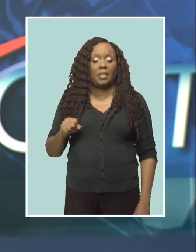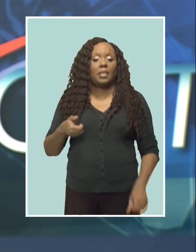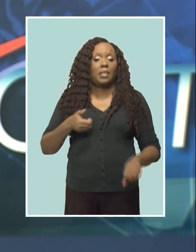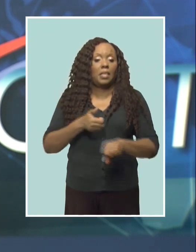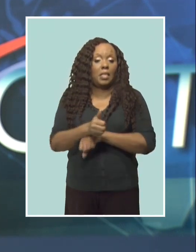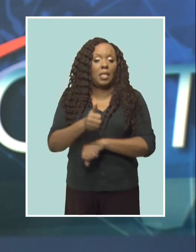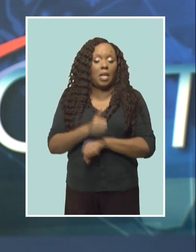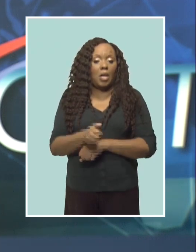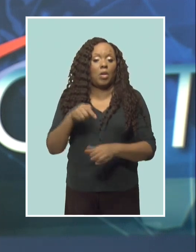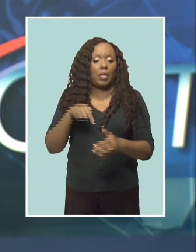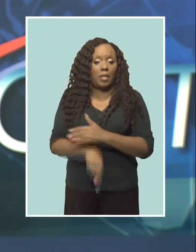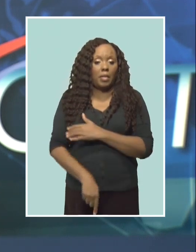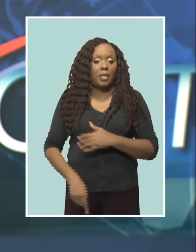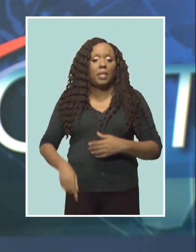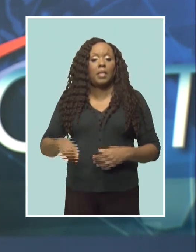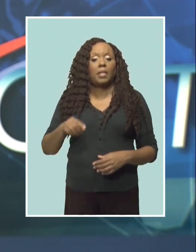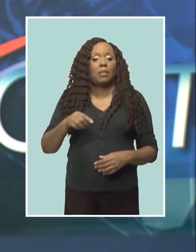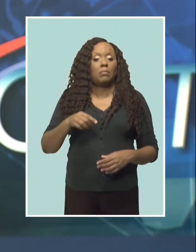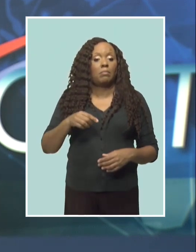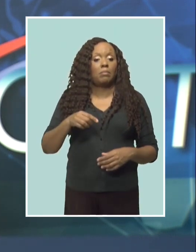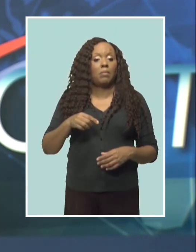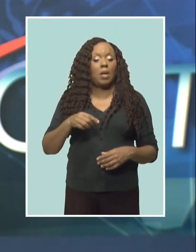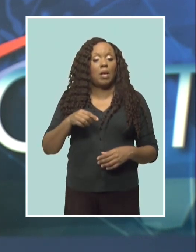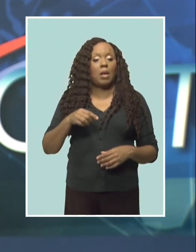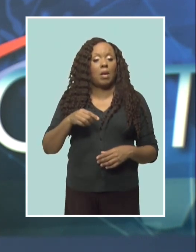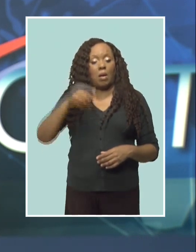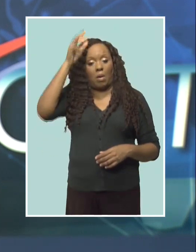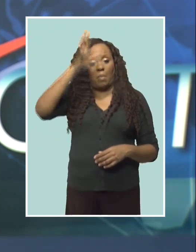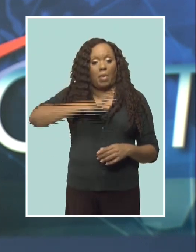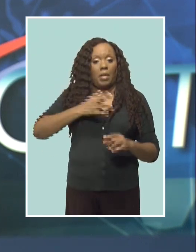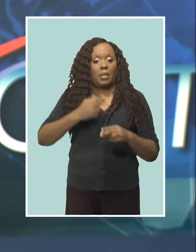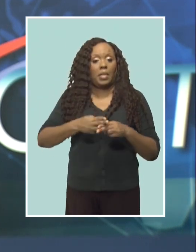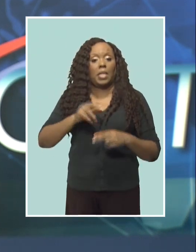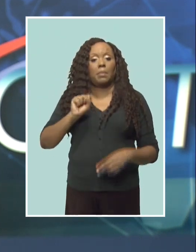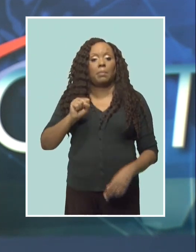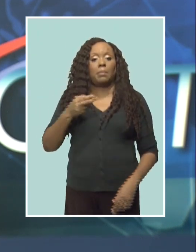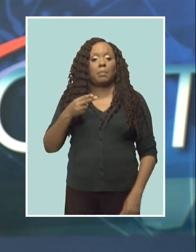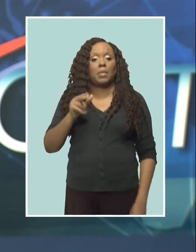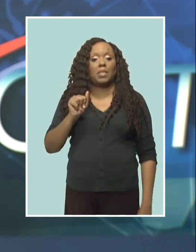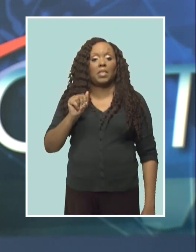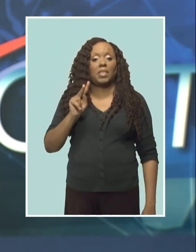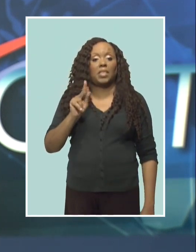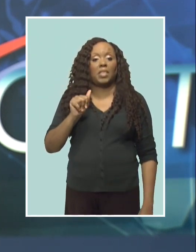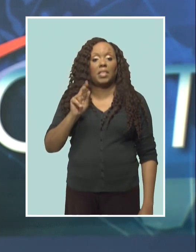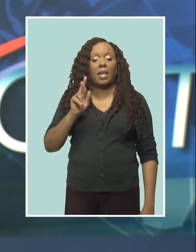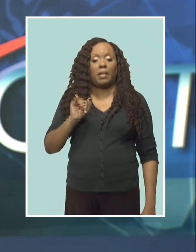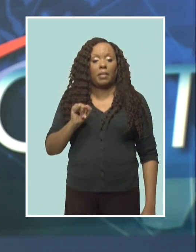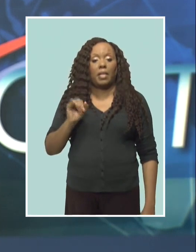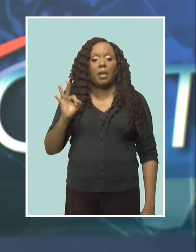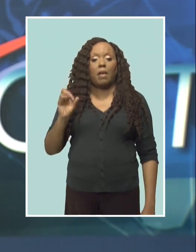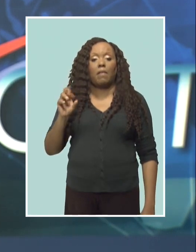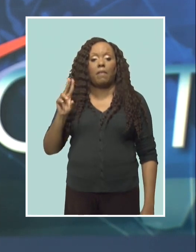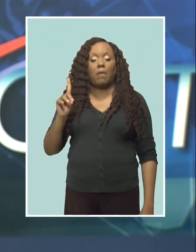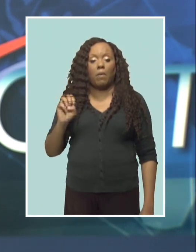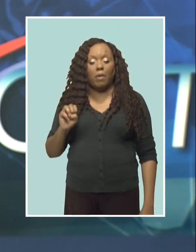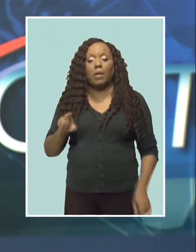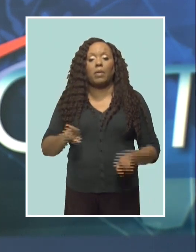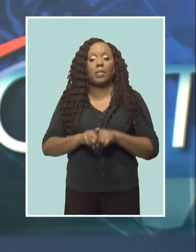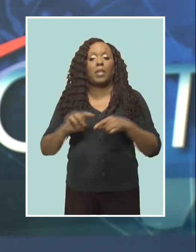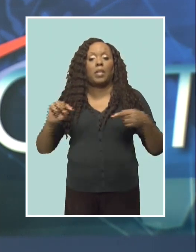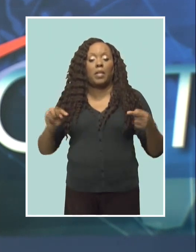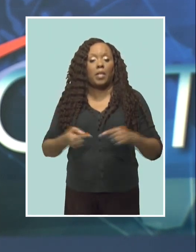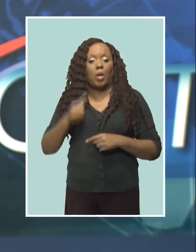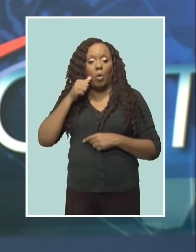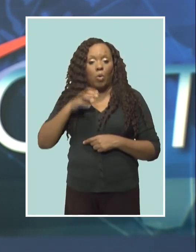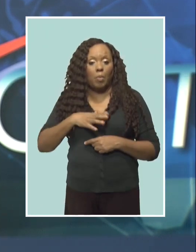for the murder of Shakari Ford, endangering the life of a female and wounding of a minor. The duo is also charged